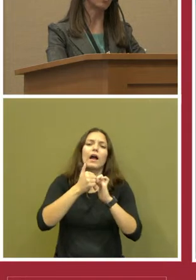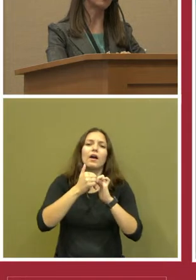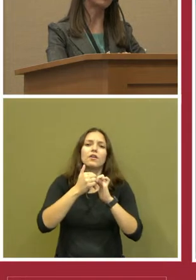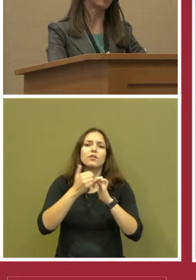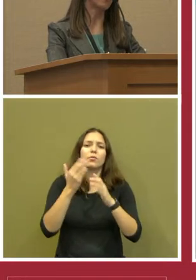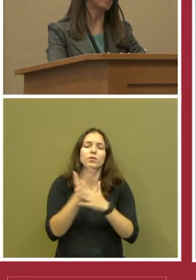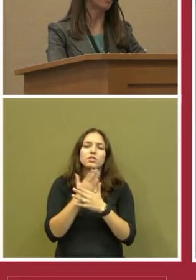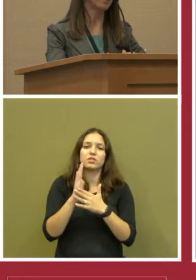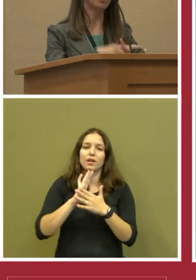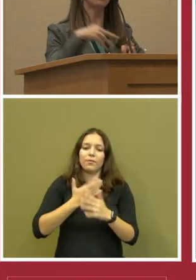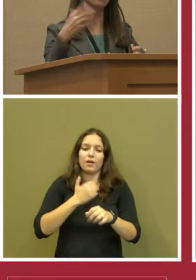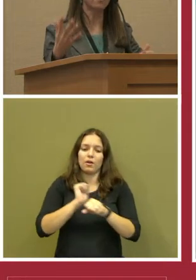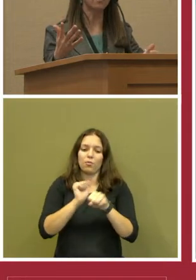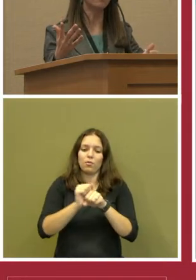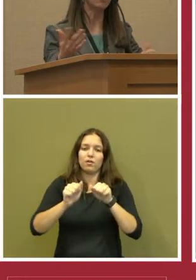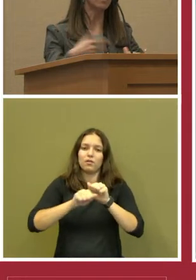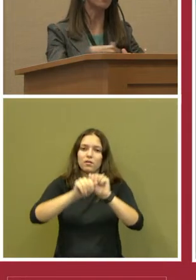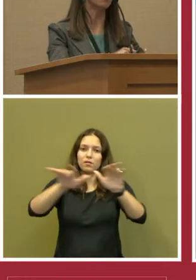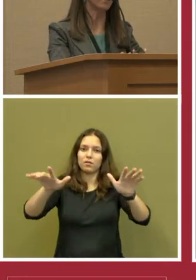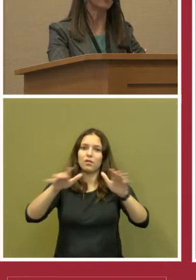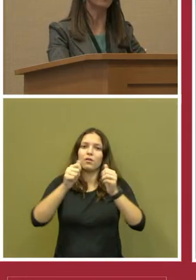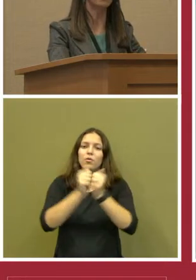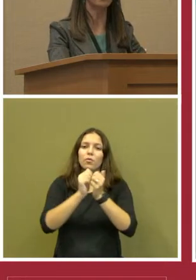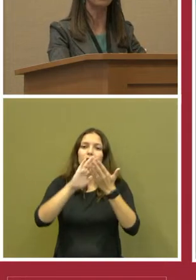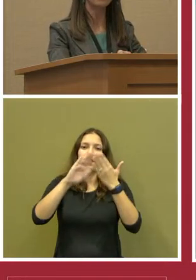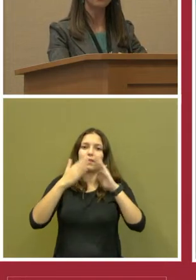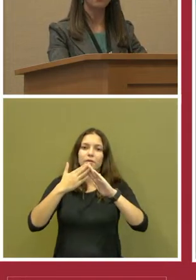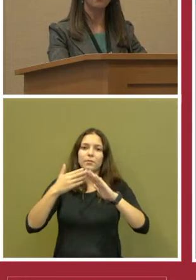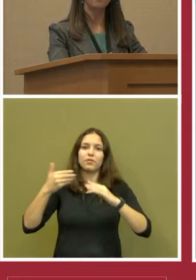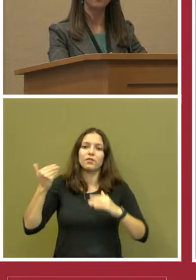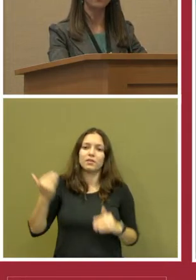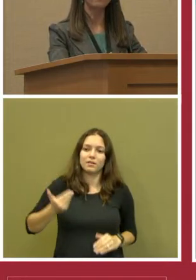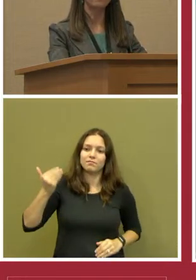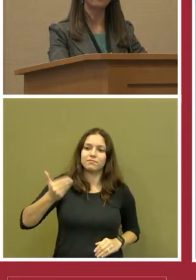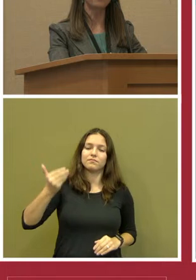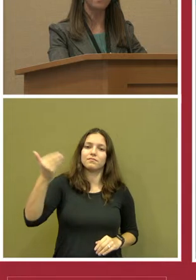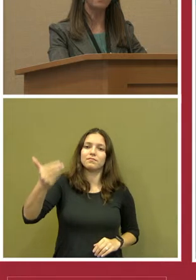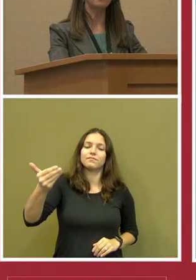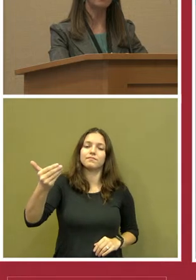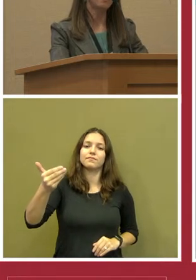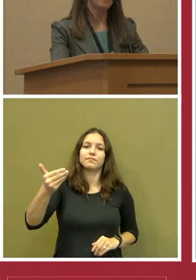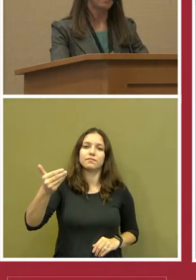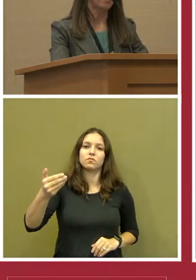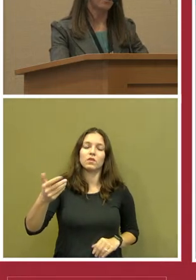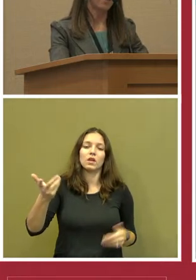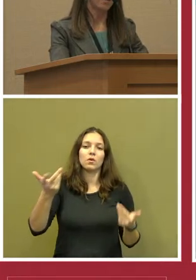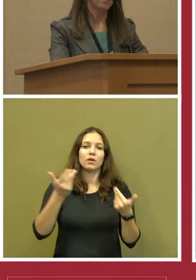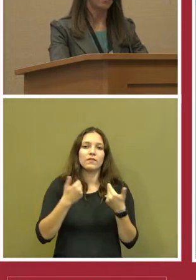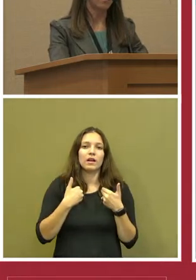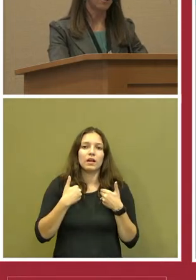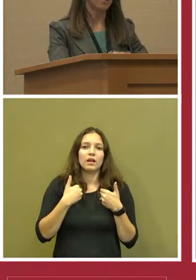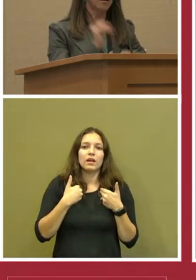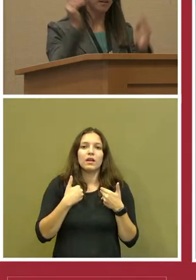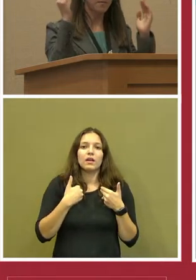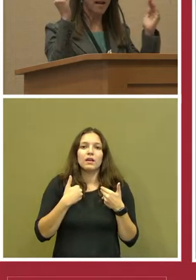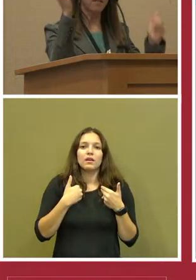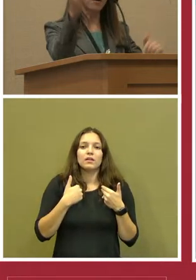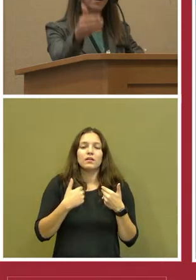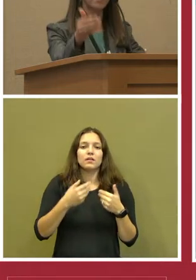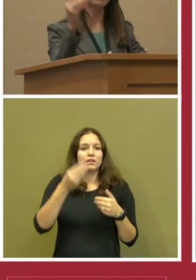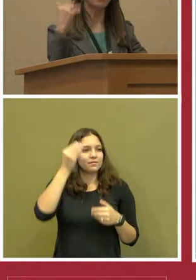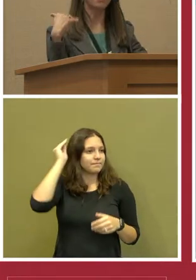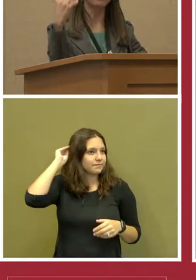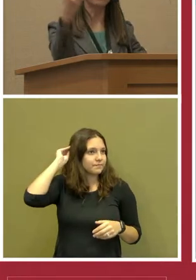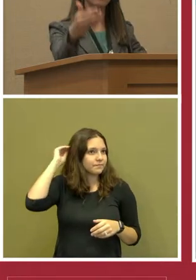out the work of our equity coalition with our community on a regular basis. We've had in the back